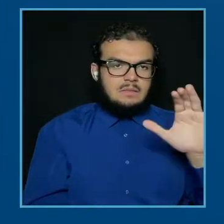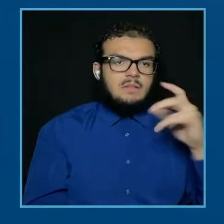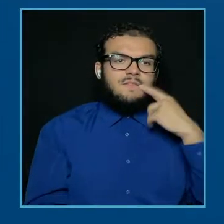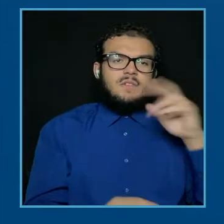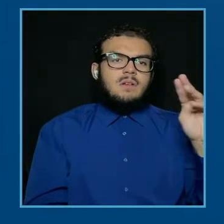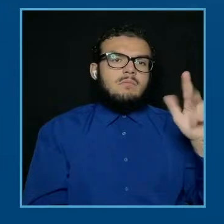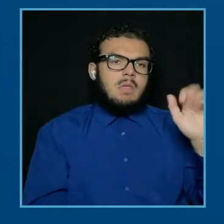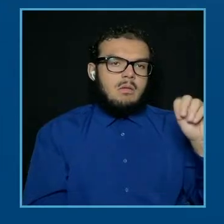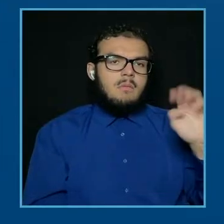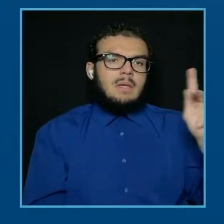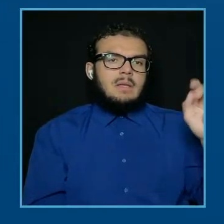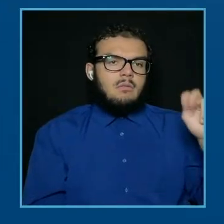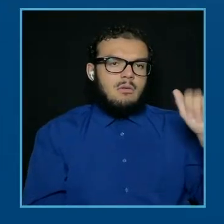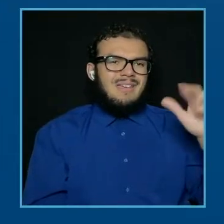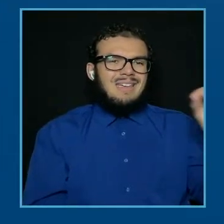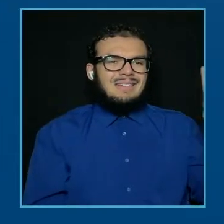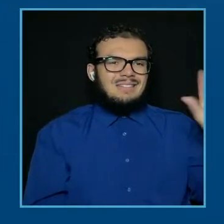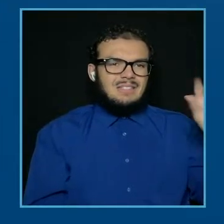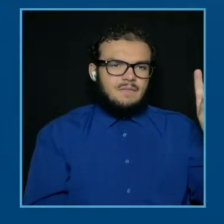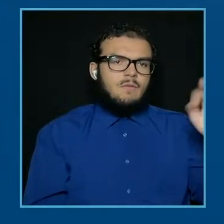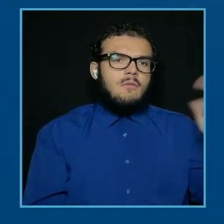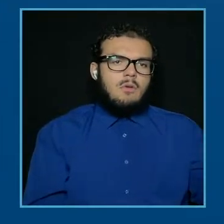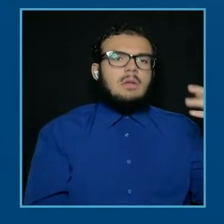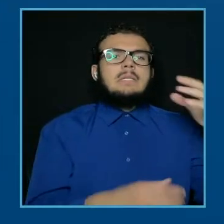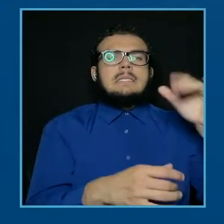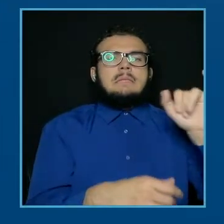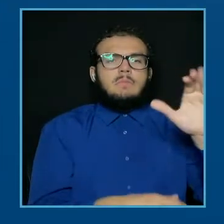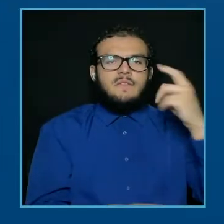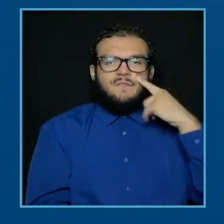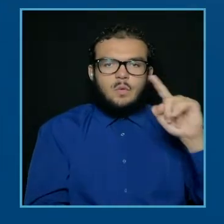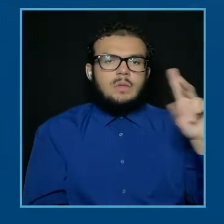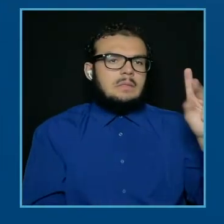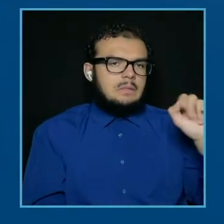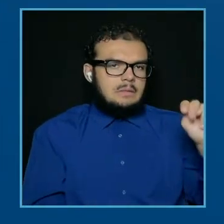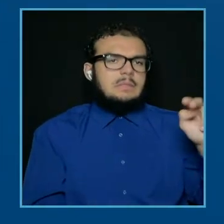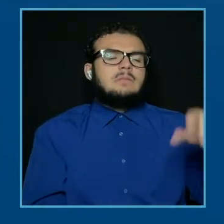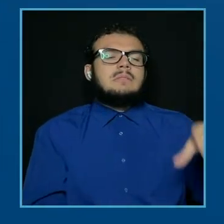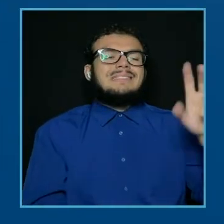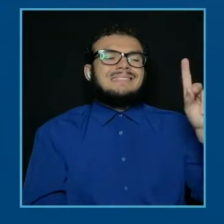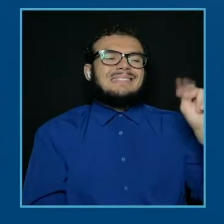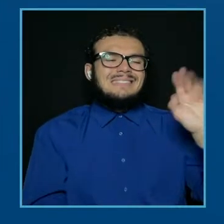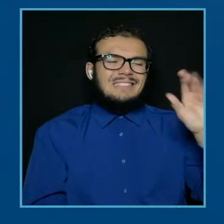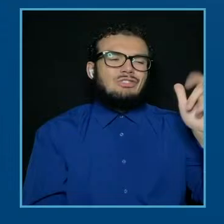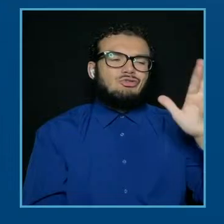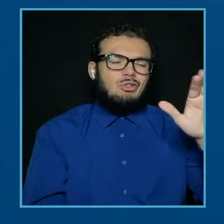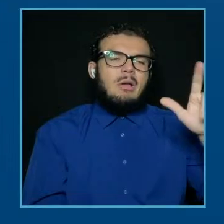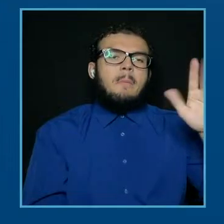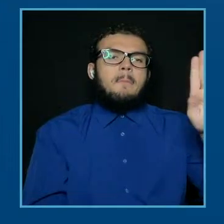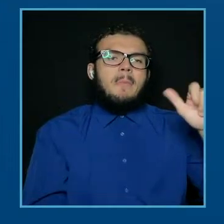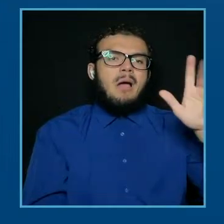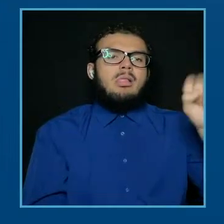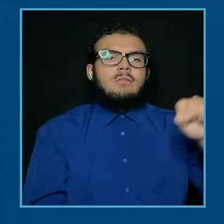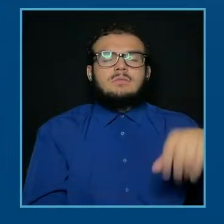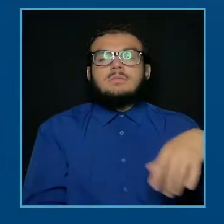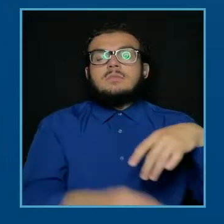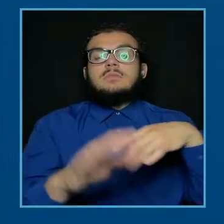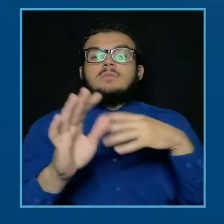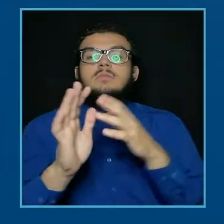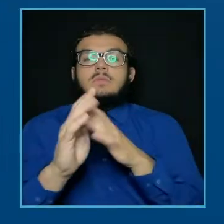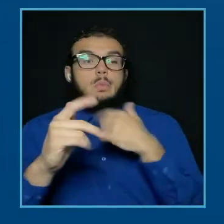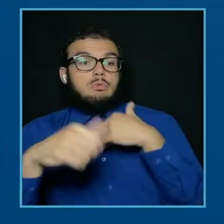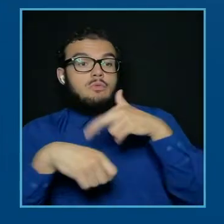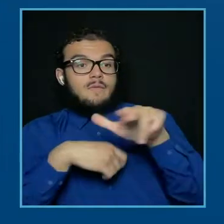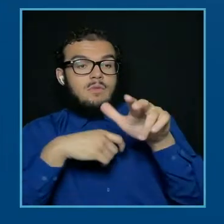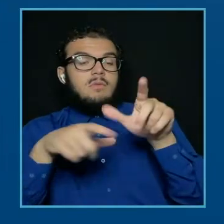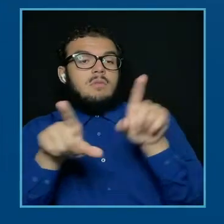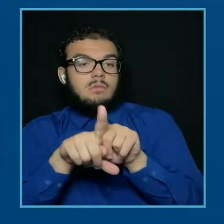and David Hogg are incomplete due to violations of the DNC charter, bylaws, and parliamentary procedures. Do we want to refer to it as the positions